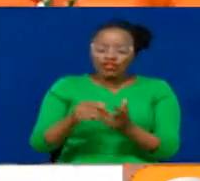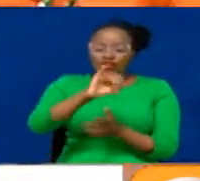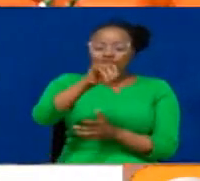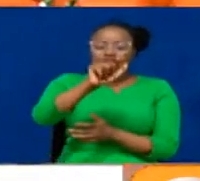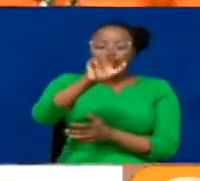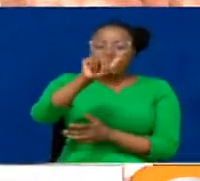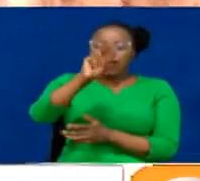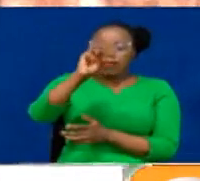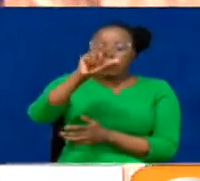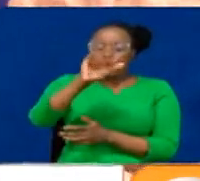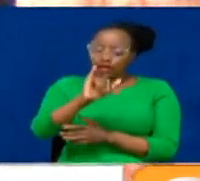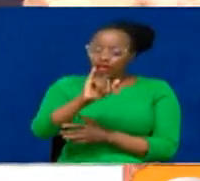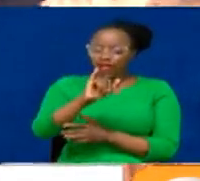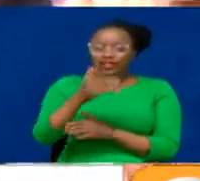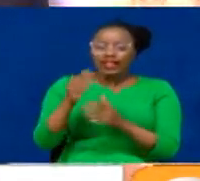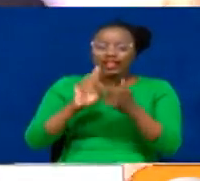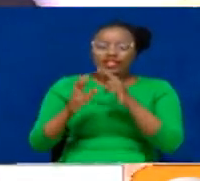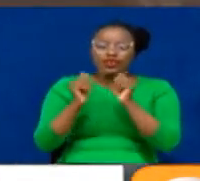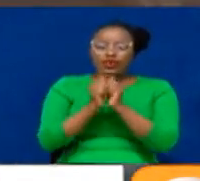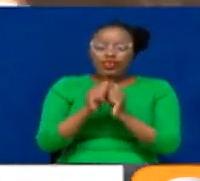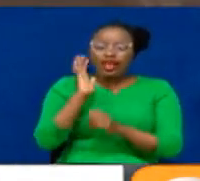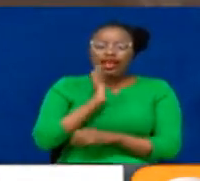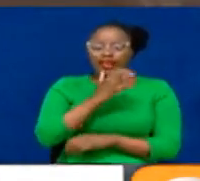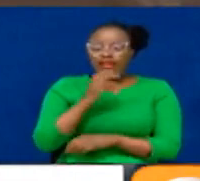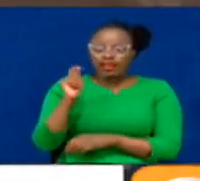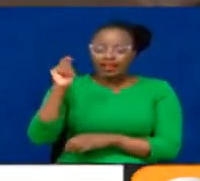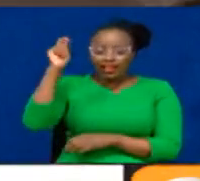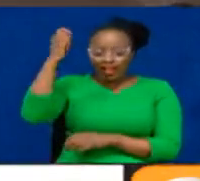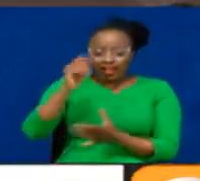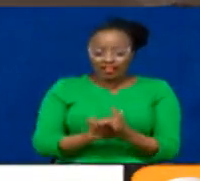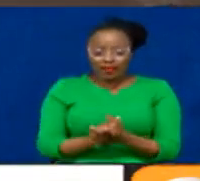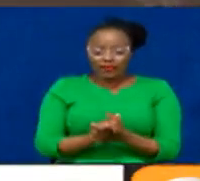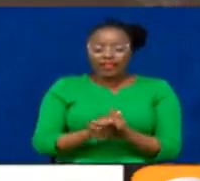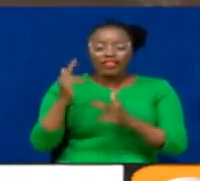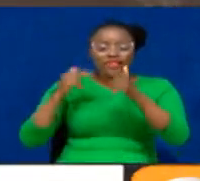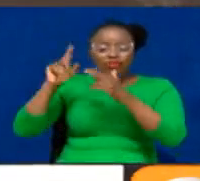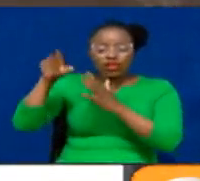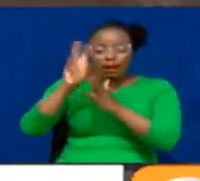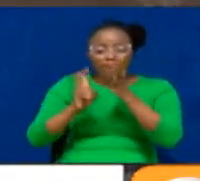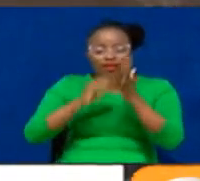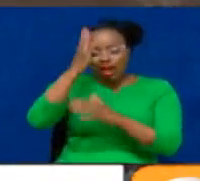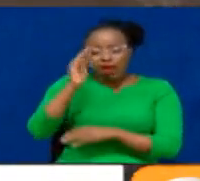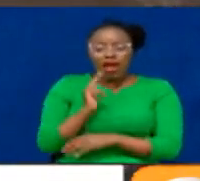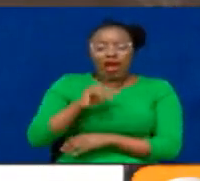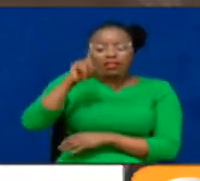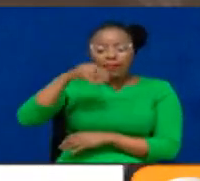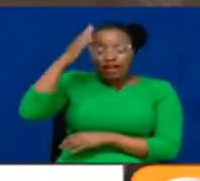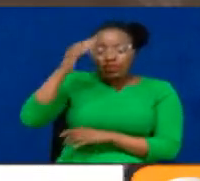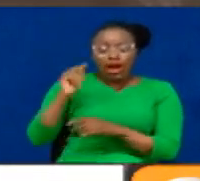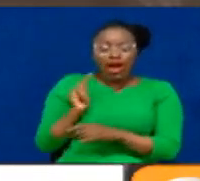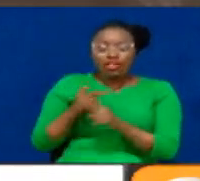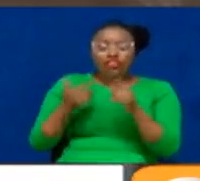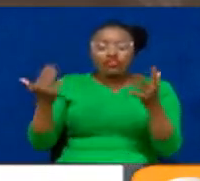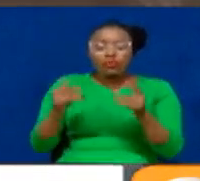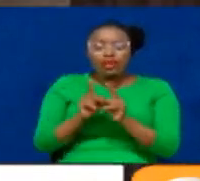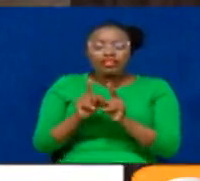Jaramogi's relationship with Mzee Jomo Kenyatta. Ni lazima historia isomwe. Dio tujue tumetoka